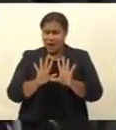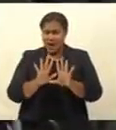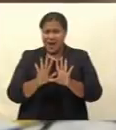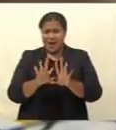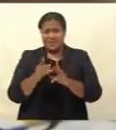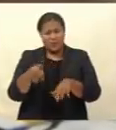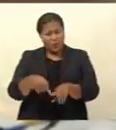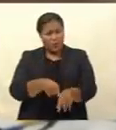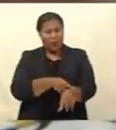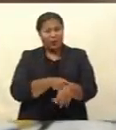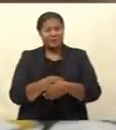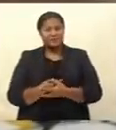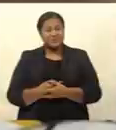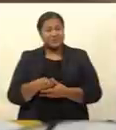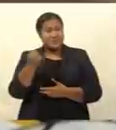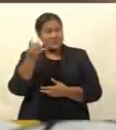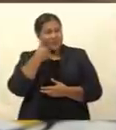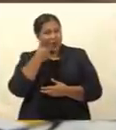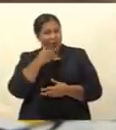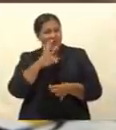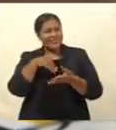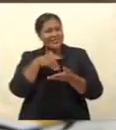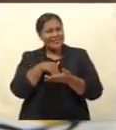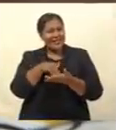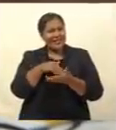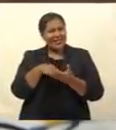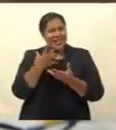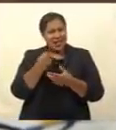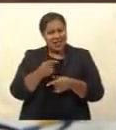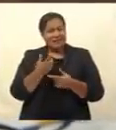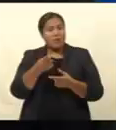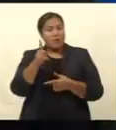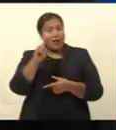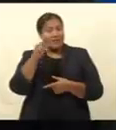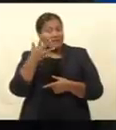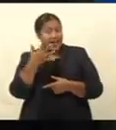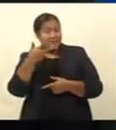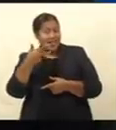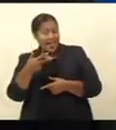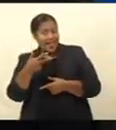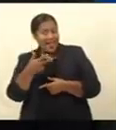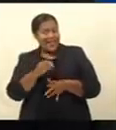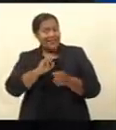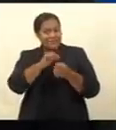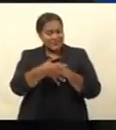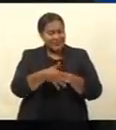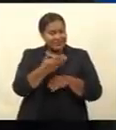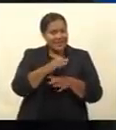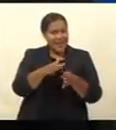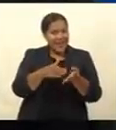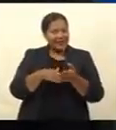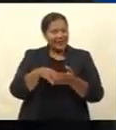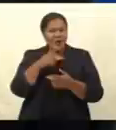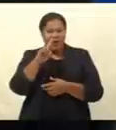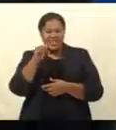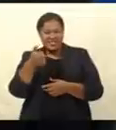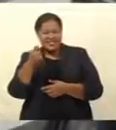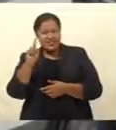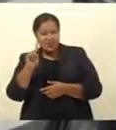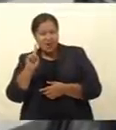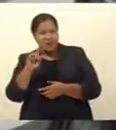very long time. The call center currently mans both the 158 COVID-19 helpline and the 161 food ration